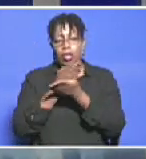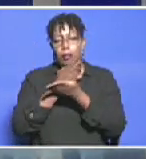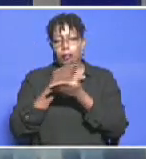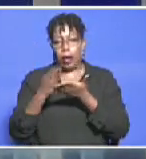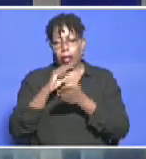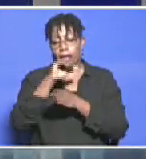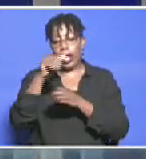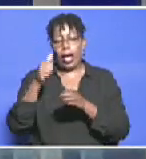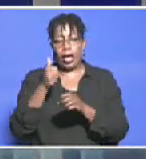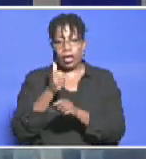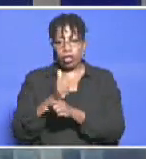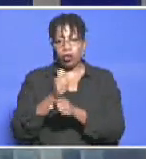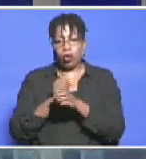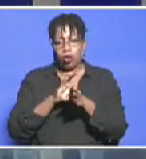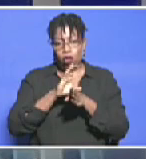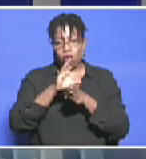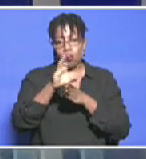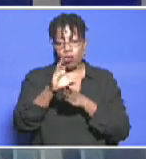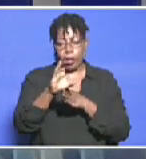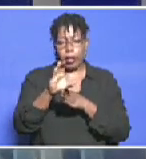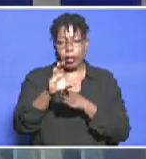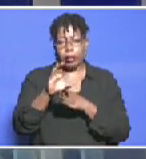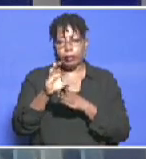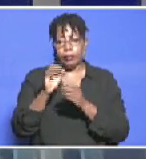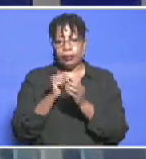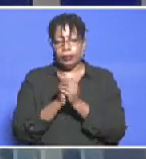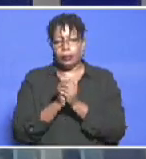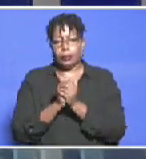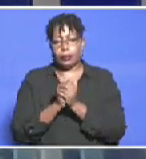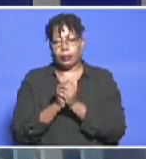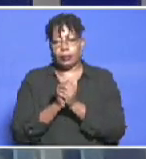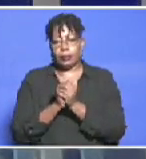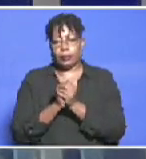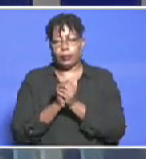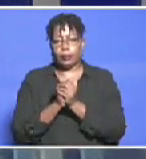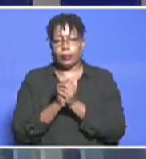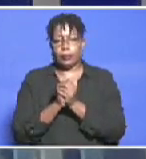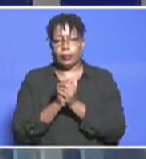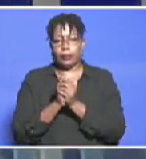careers fair, which attracted top professionals from various industries in the capital.